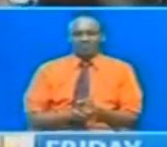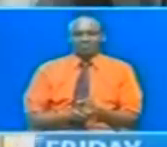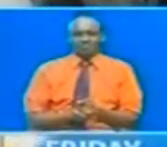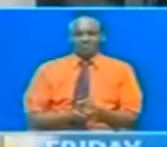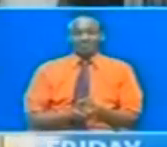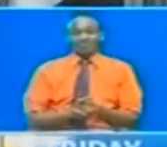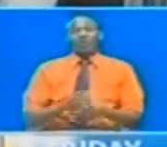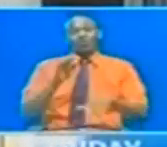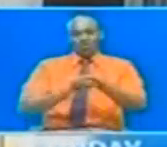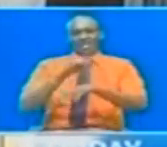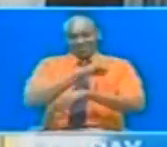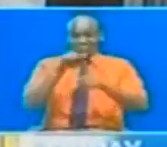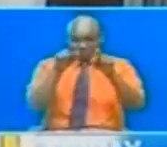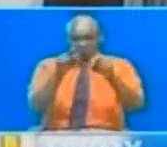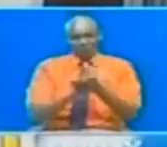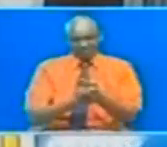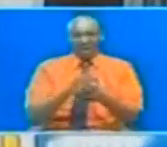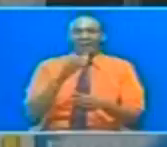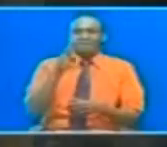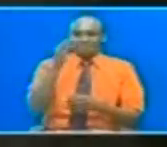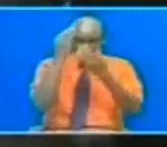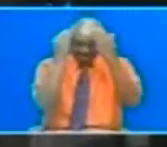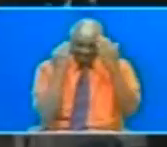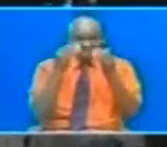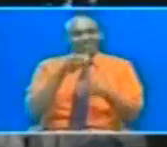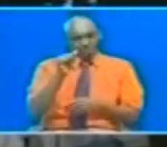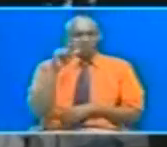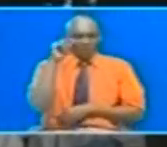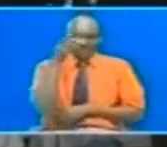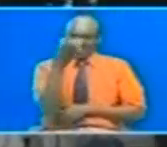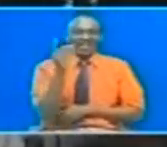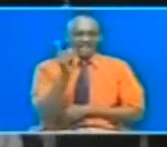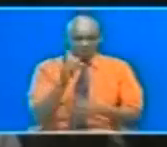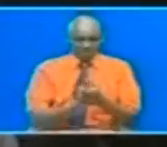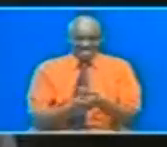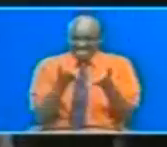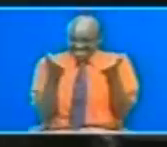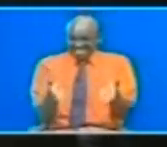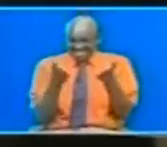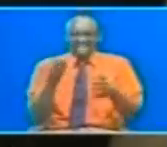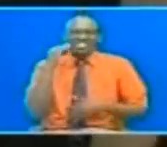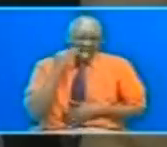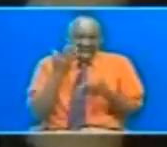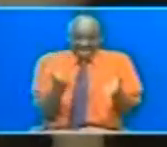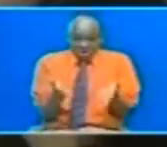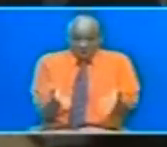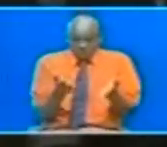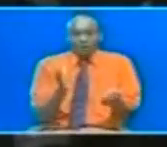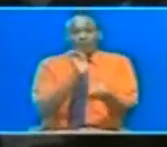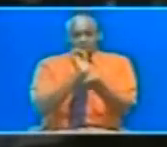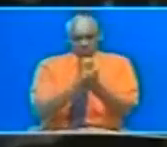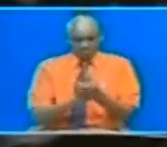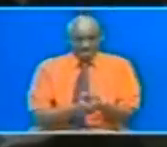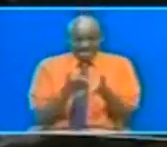Well, a very good evening to you, Betty Charlo from Mombasa Road. Indeed, we are coming to you live here in Siaya County in Bondo, here